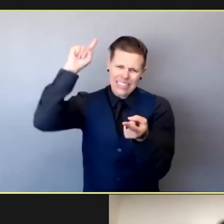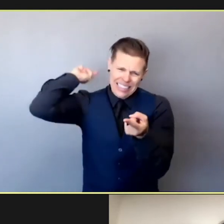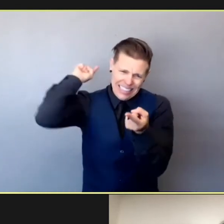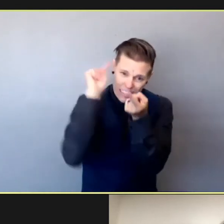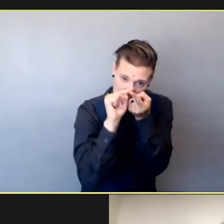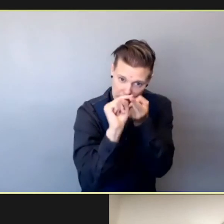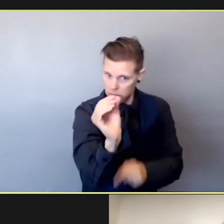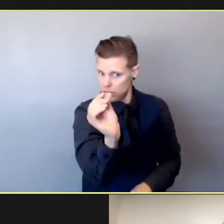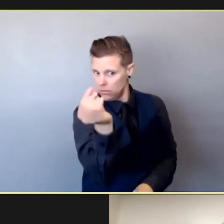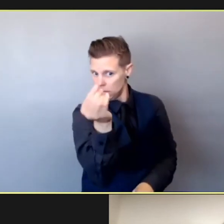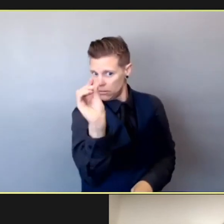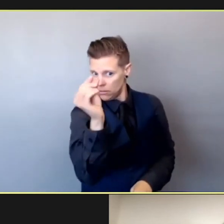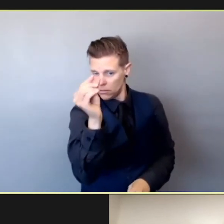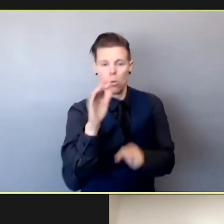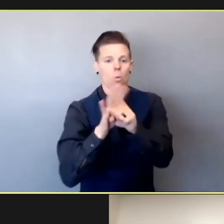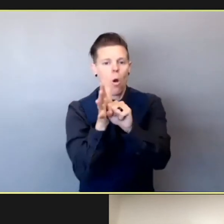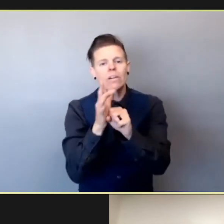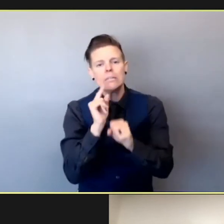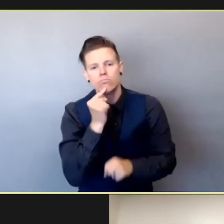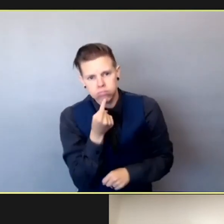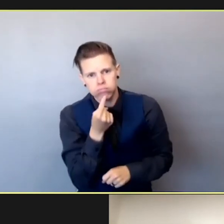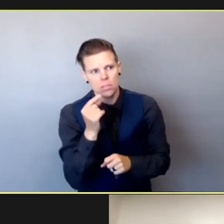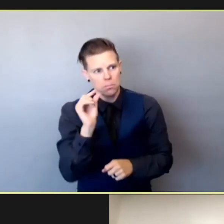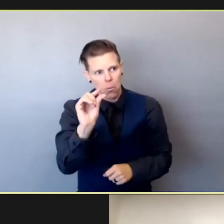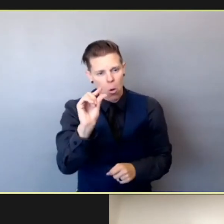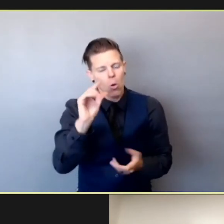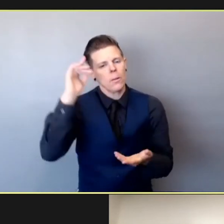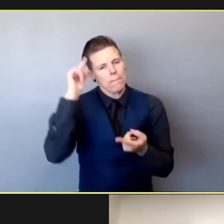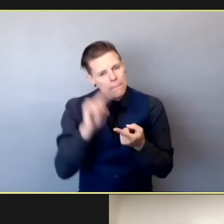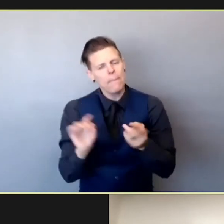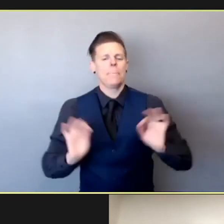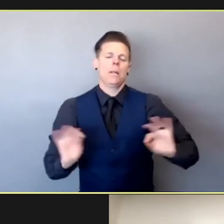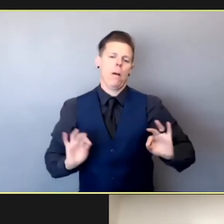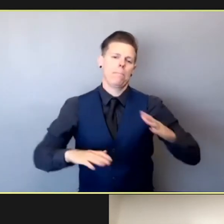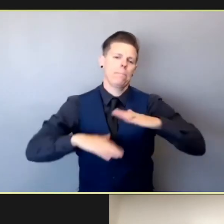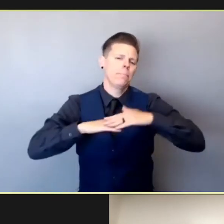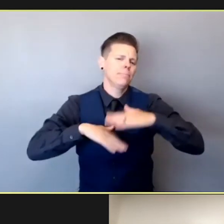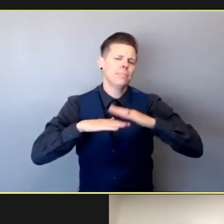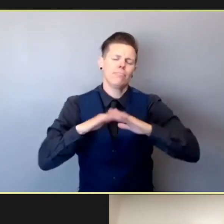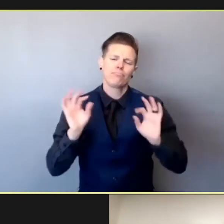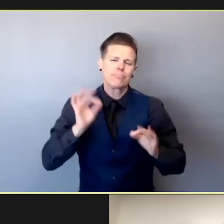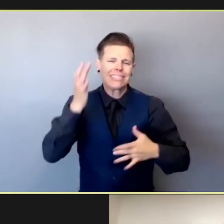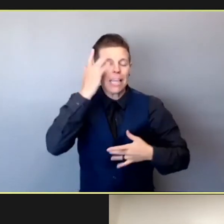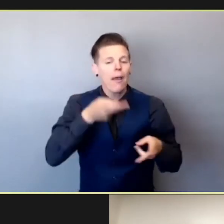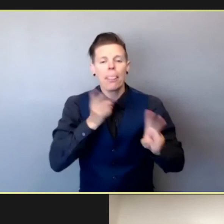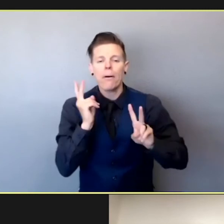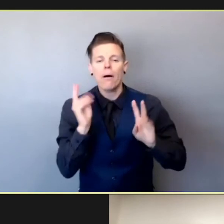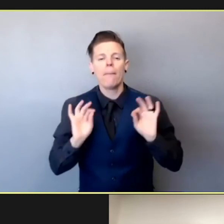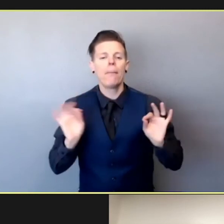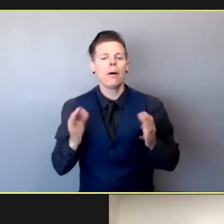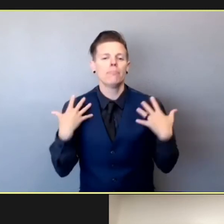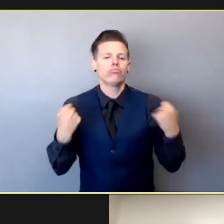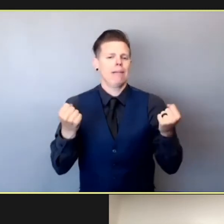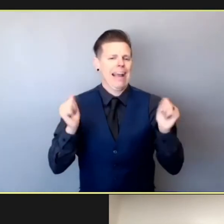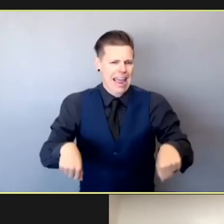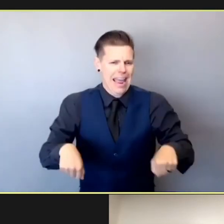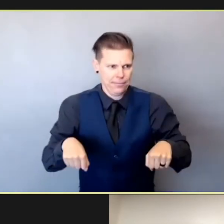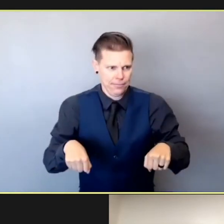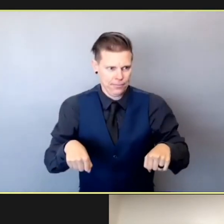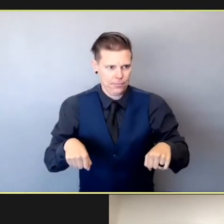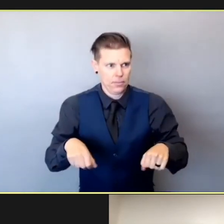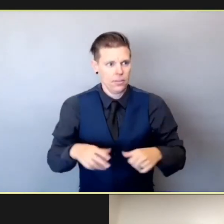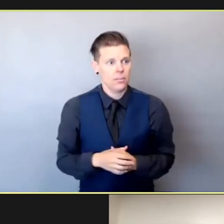mild. And so I think just remembering that, despite the breakthrough cases, because it seems scary,